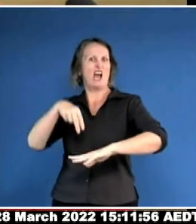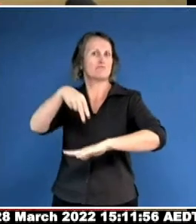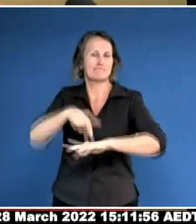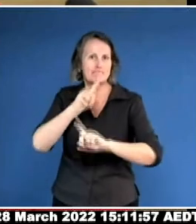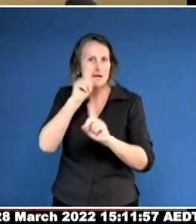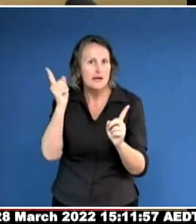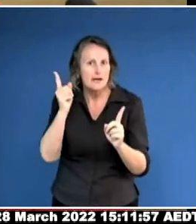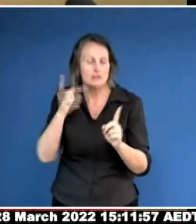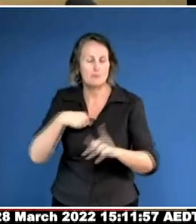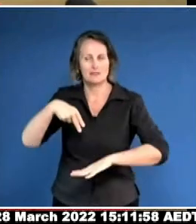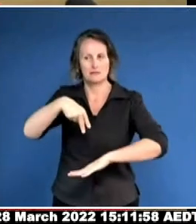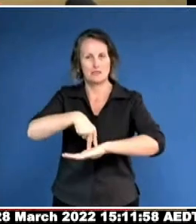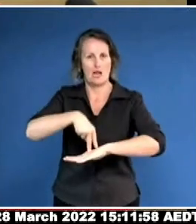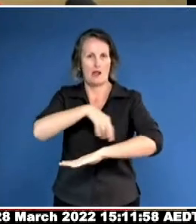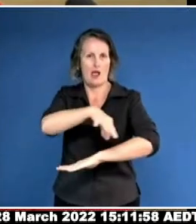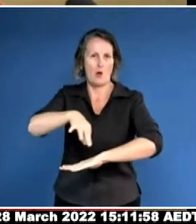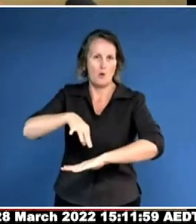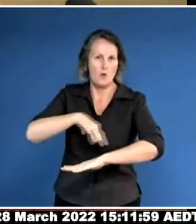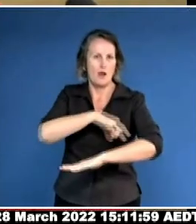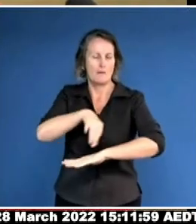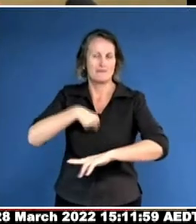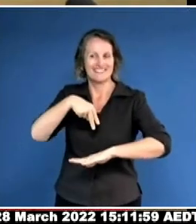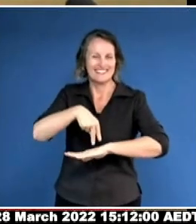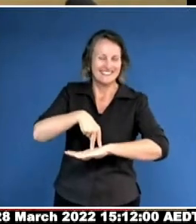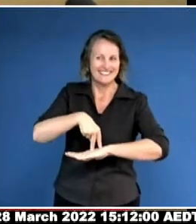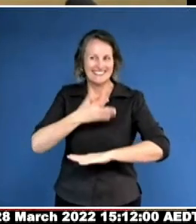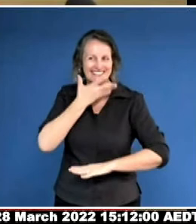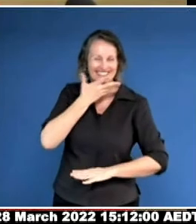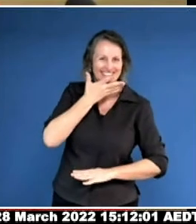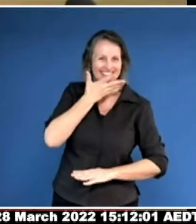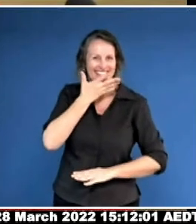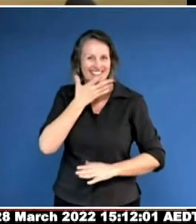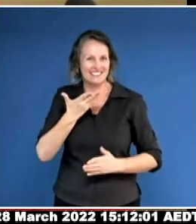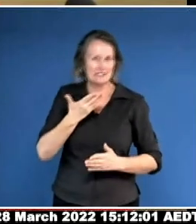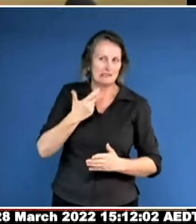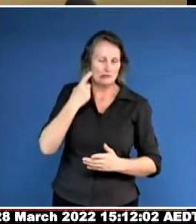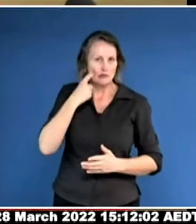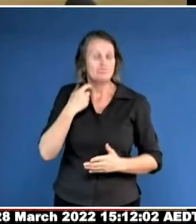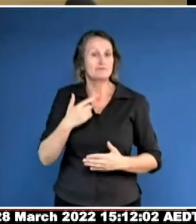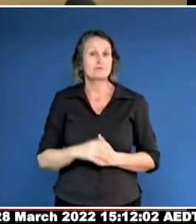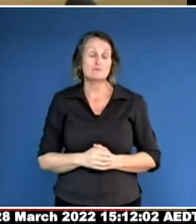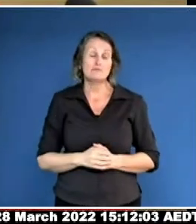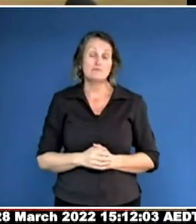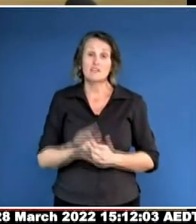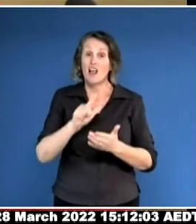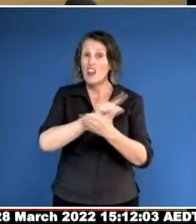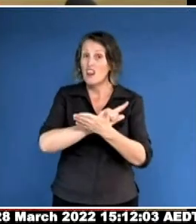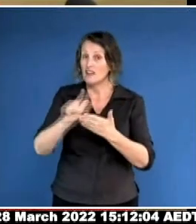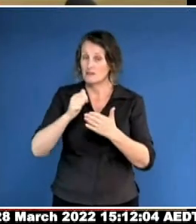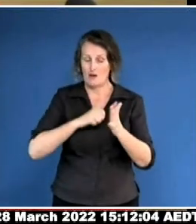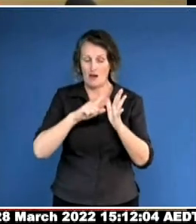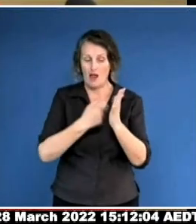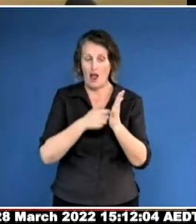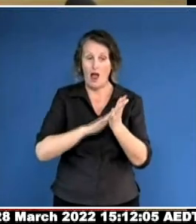sitting, just to avoid people seeing me trying to mobilise. As my arms grew weaker, I would avoid people seeing